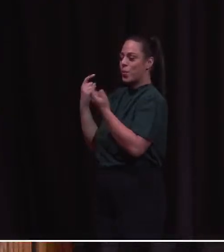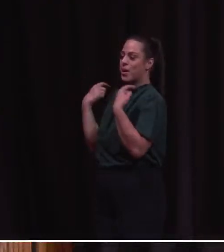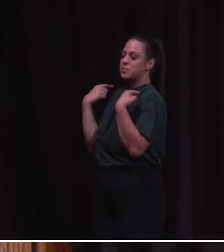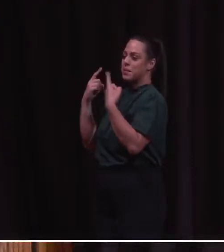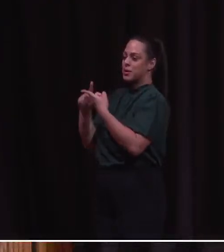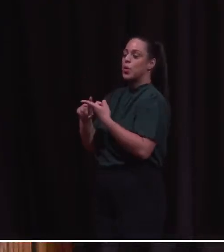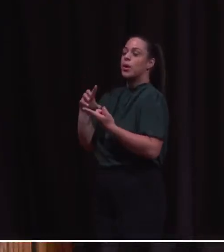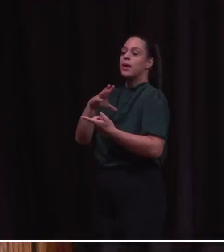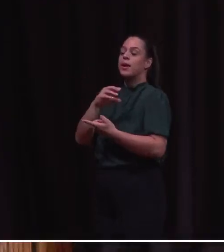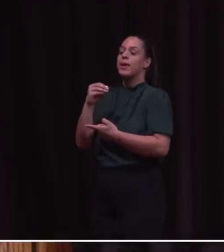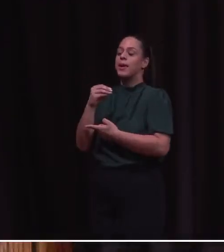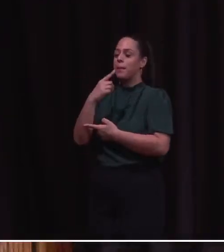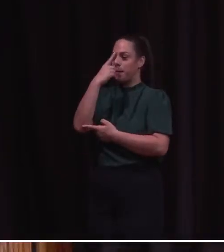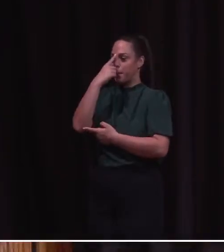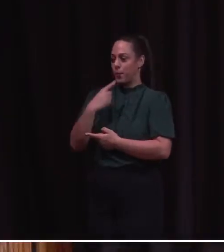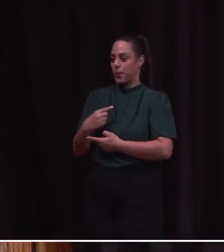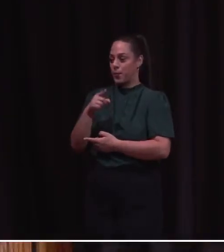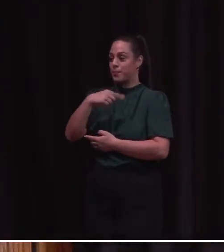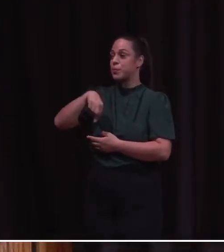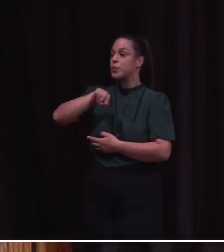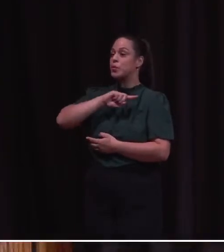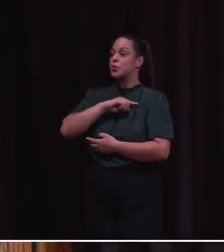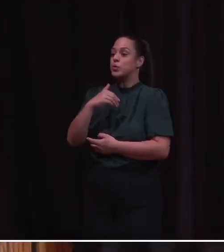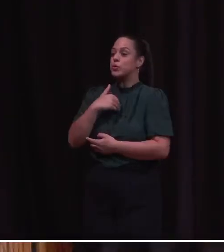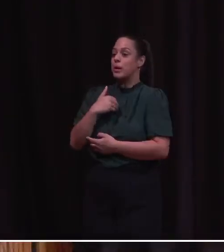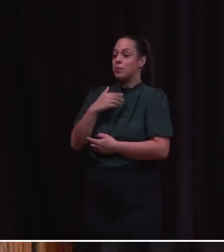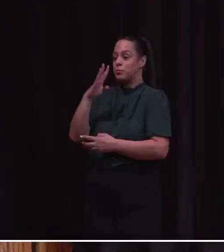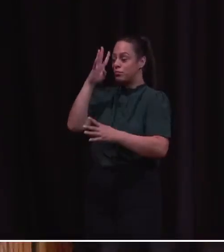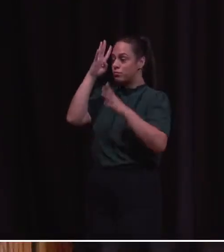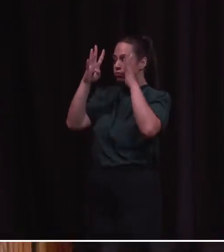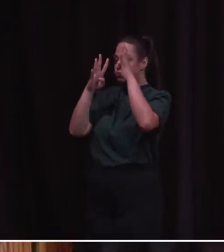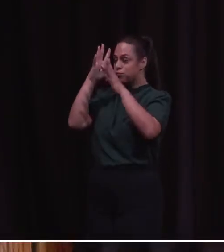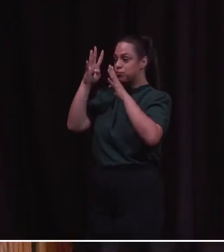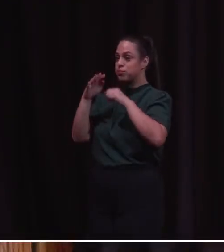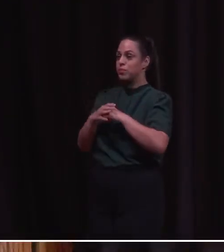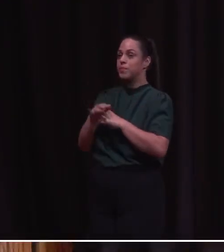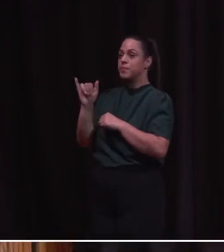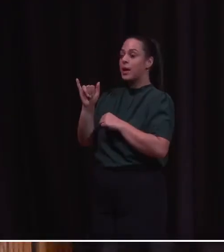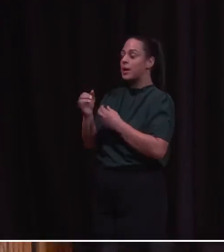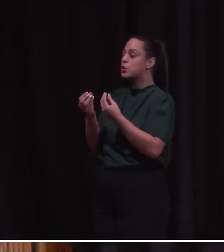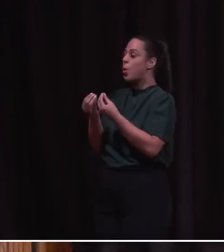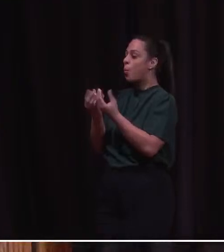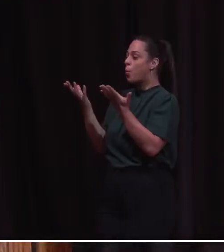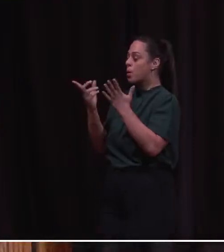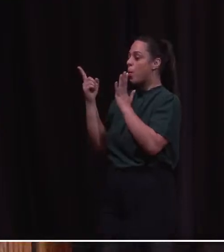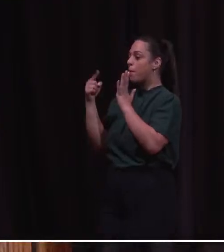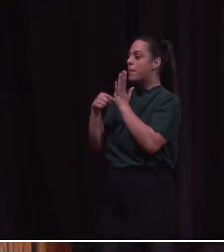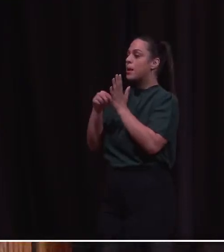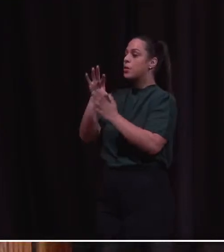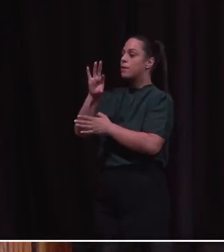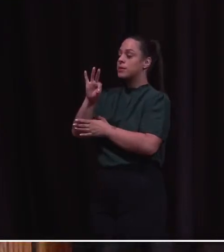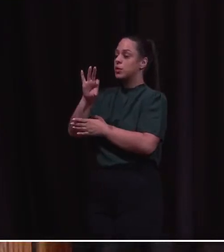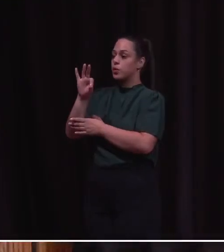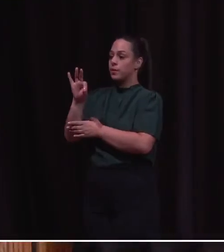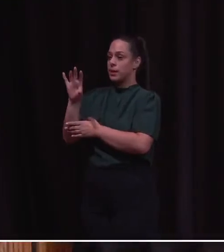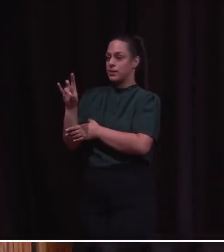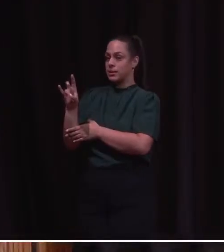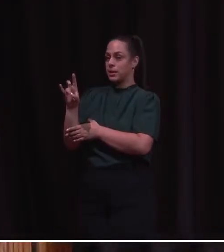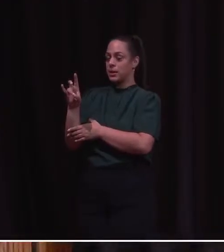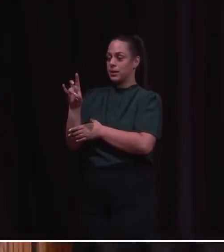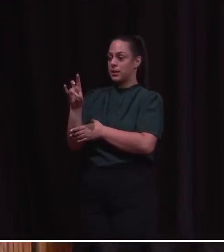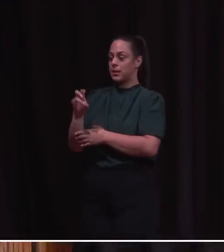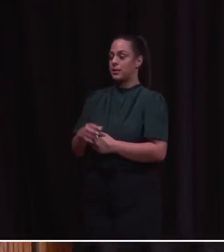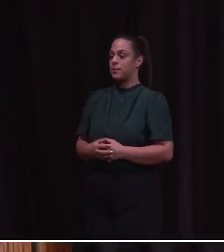The book Invention was published in 1997, 10 years after I first conceived of